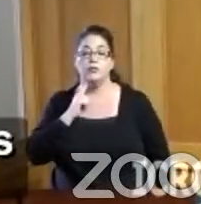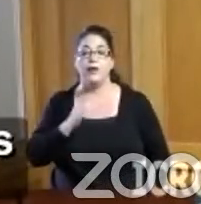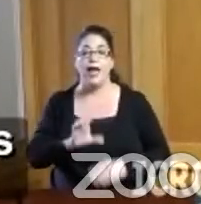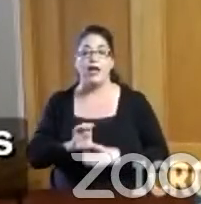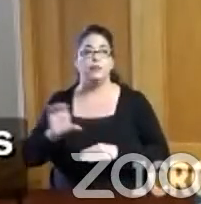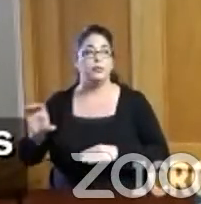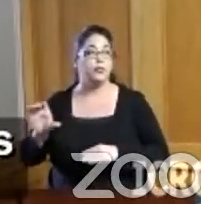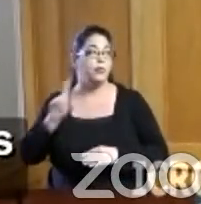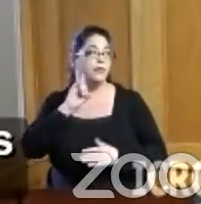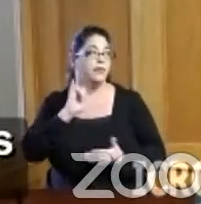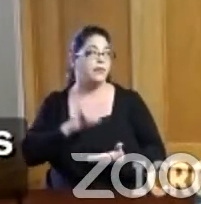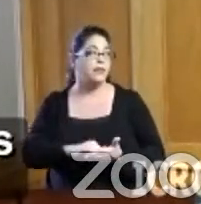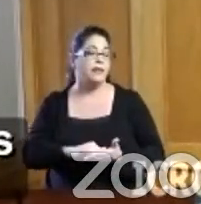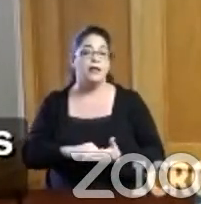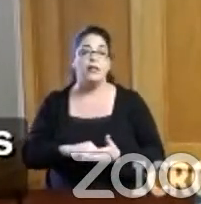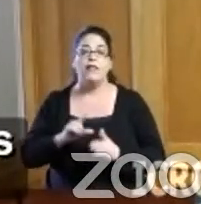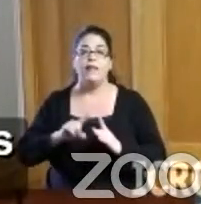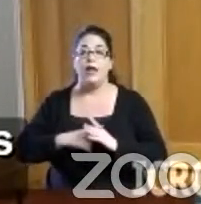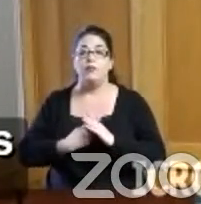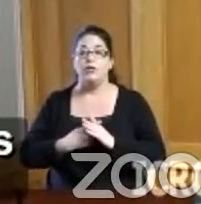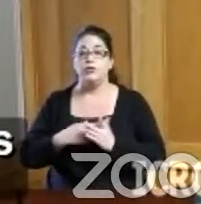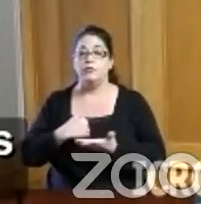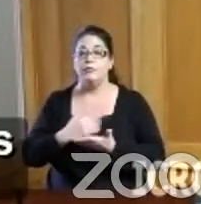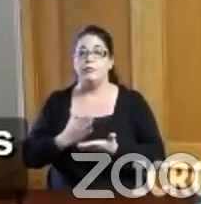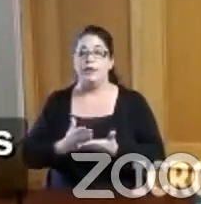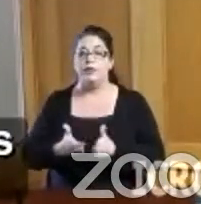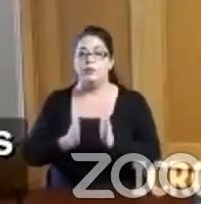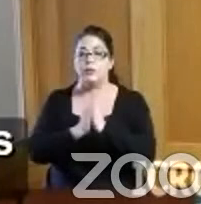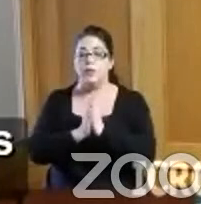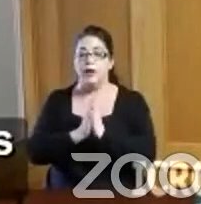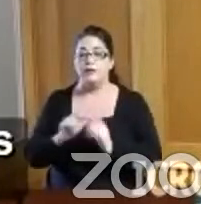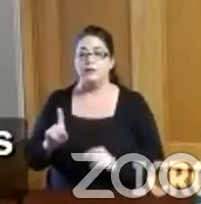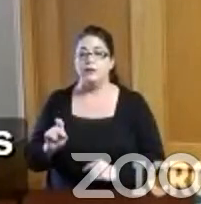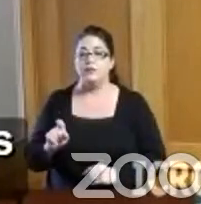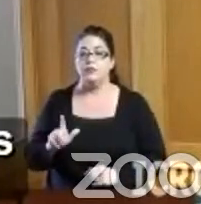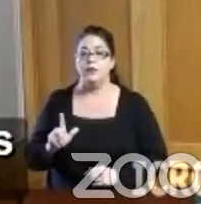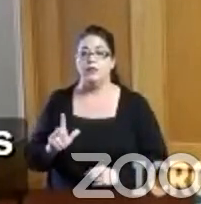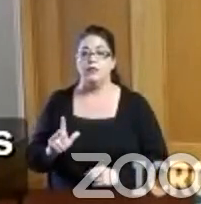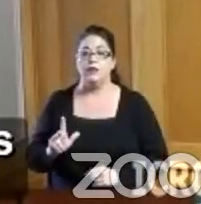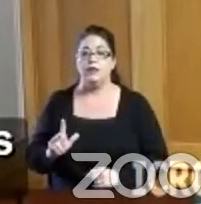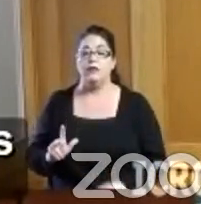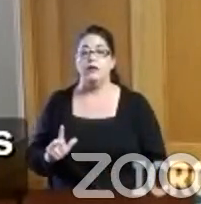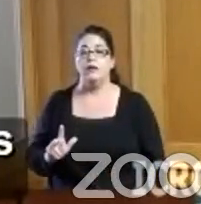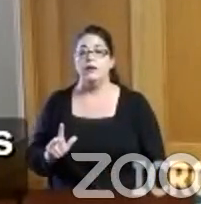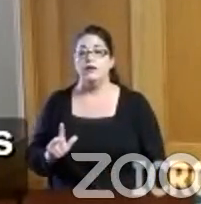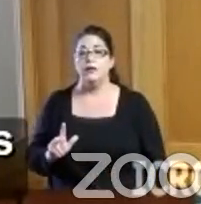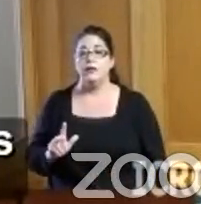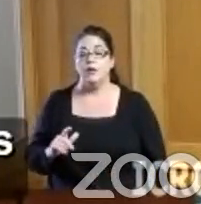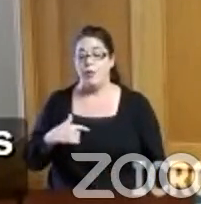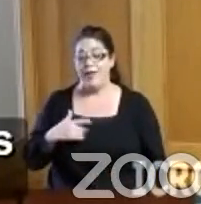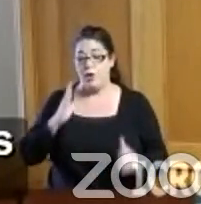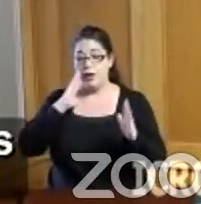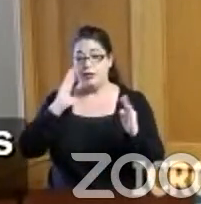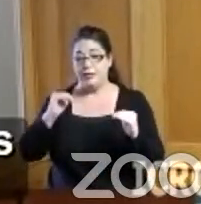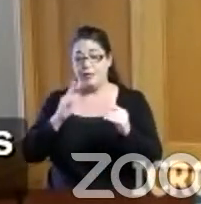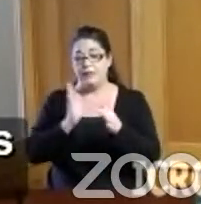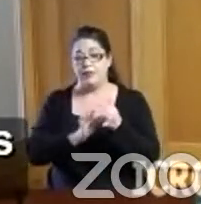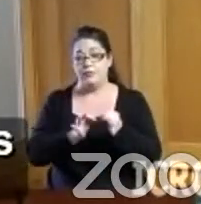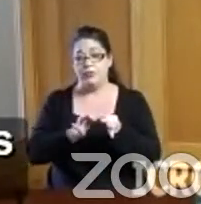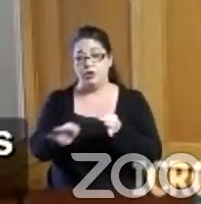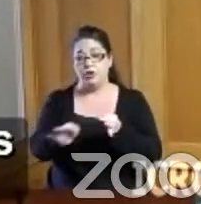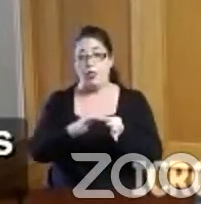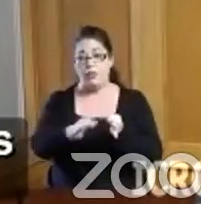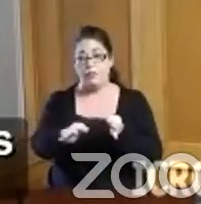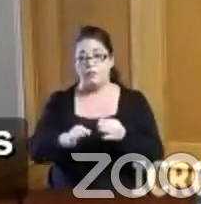appropriated, whereas the original budget request was 123. We're anticipating with some of the deferrals that